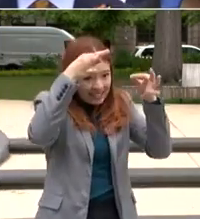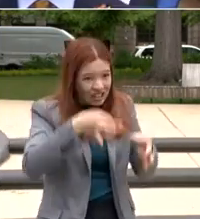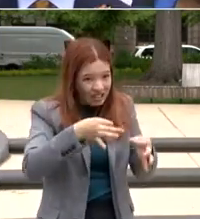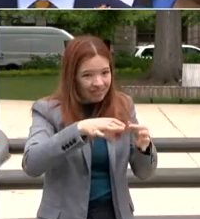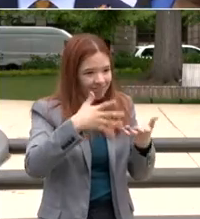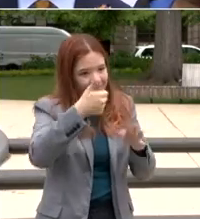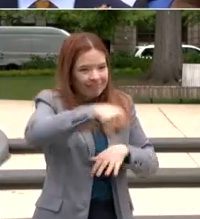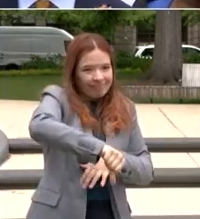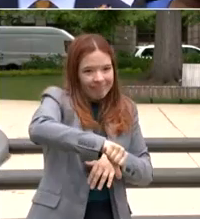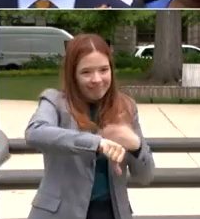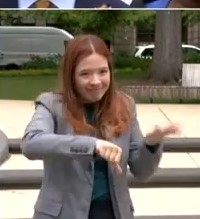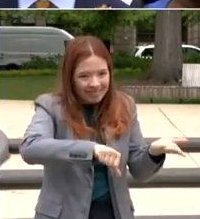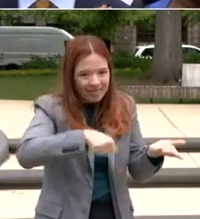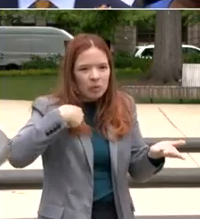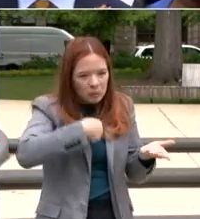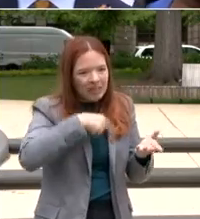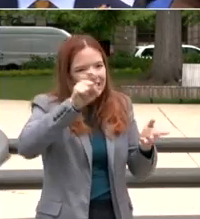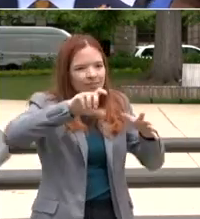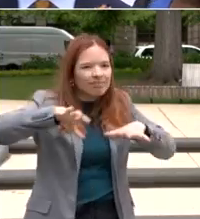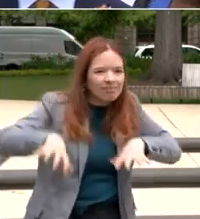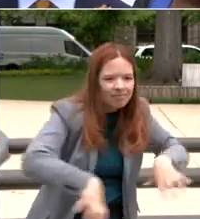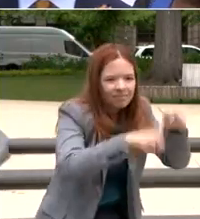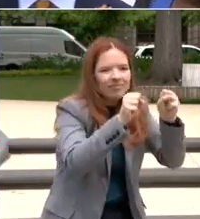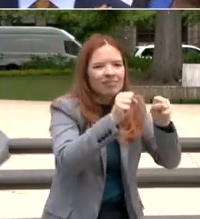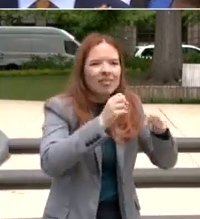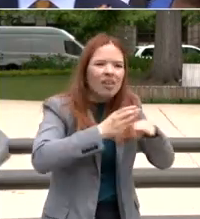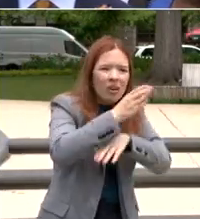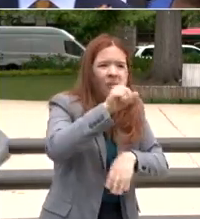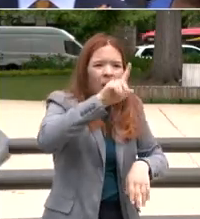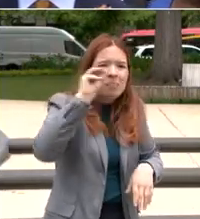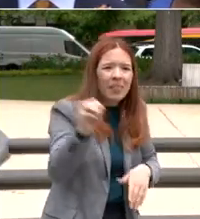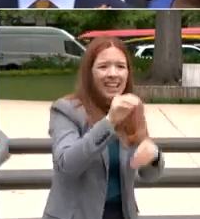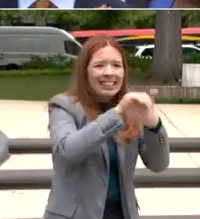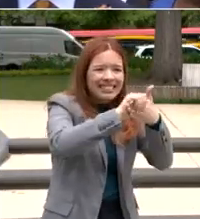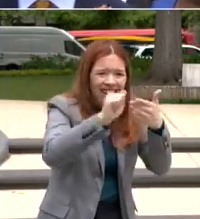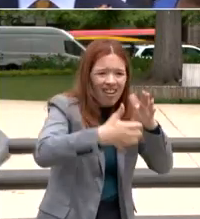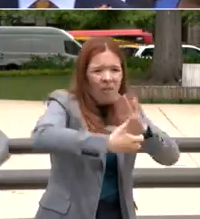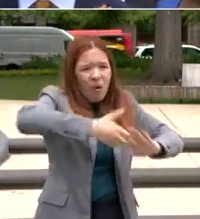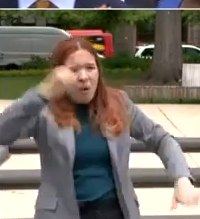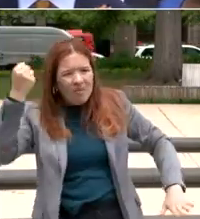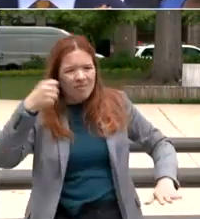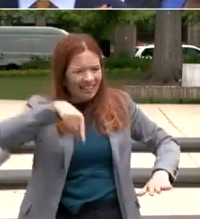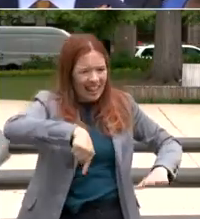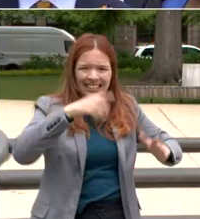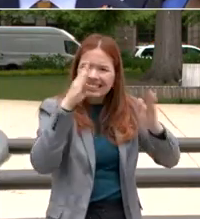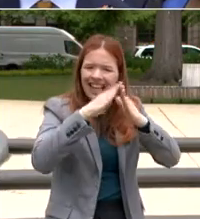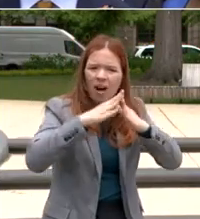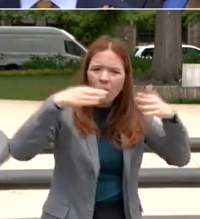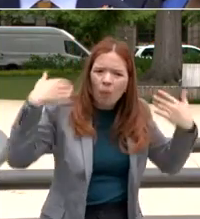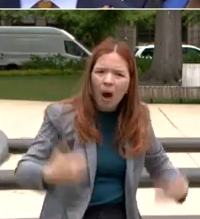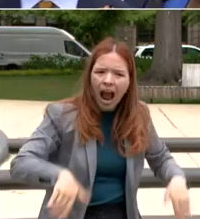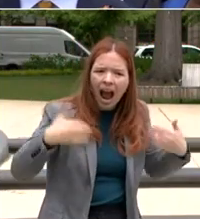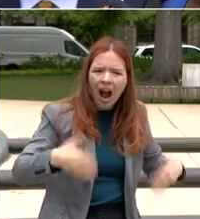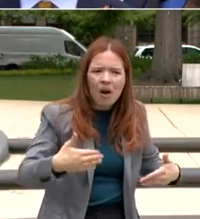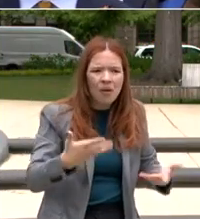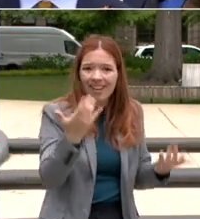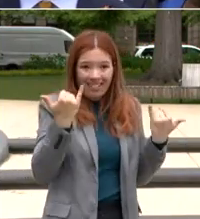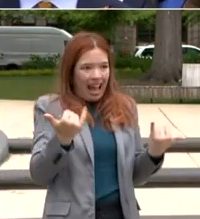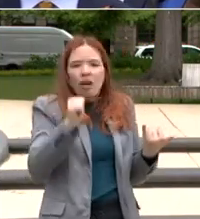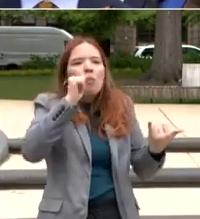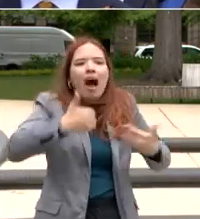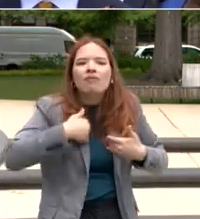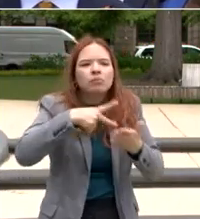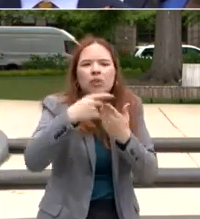in taking over $100 million out of the downtown. Again, why is there